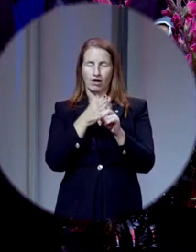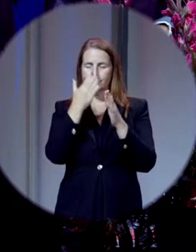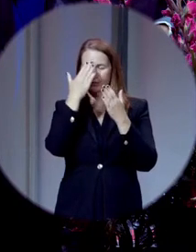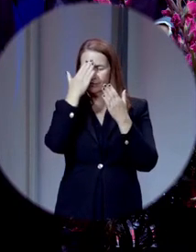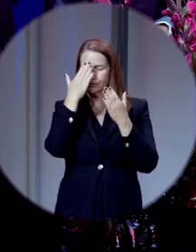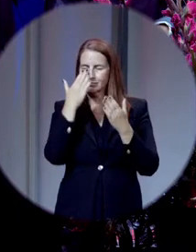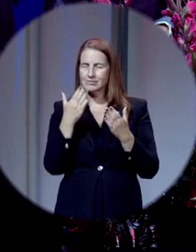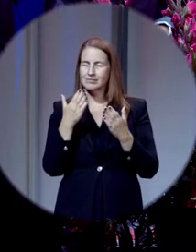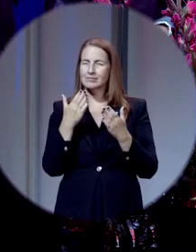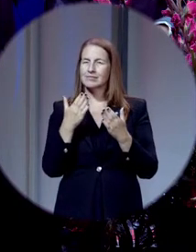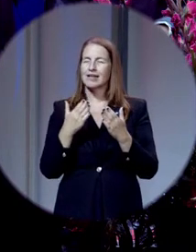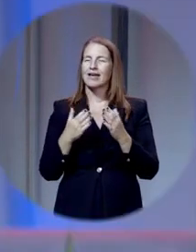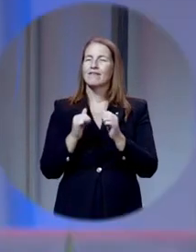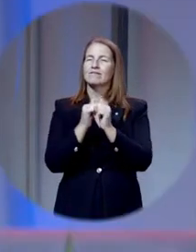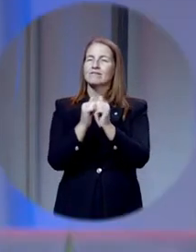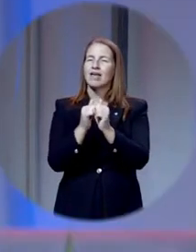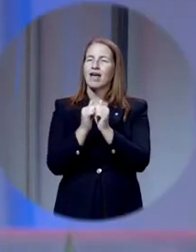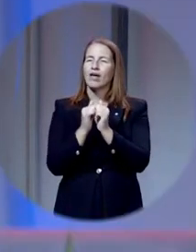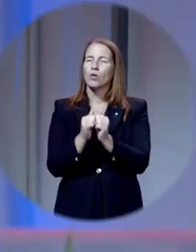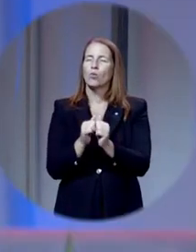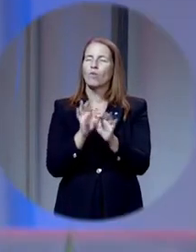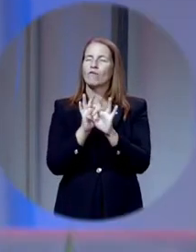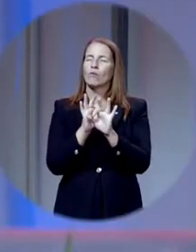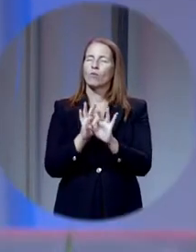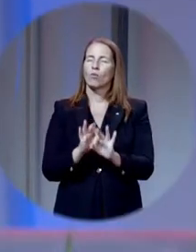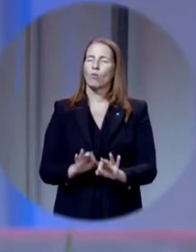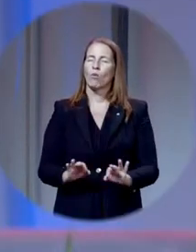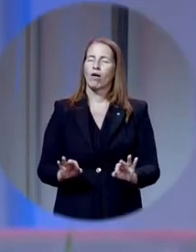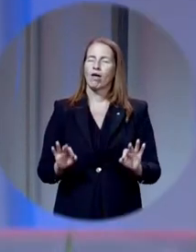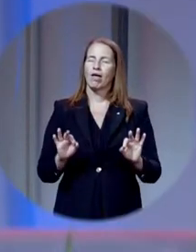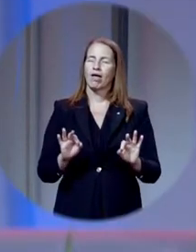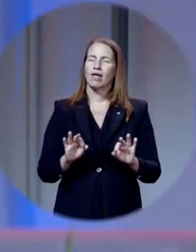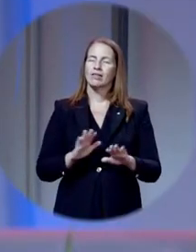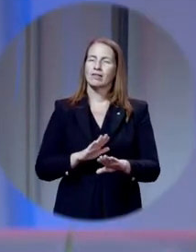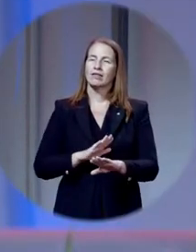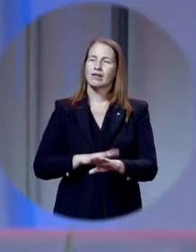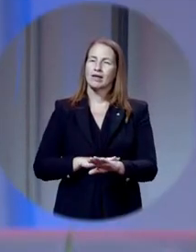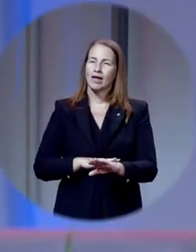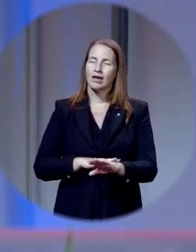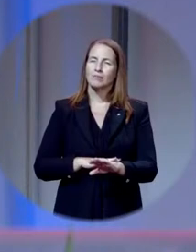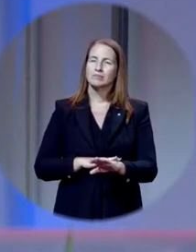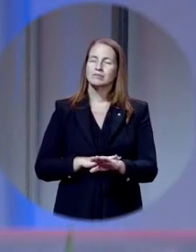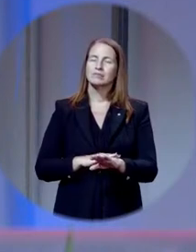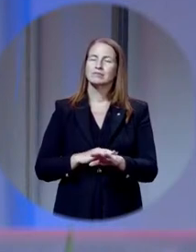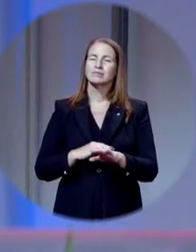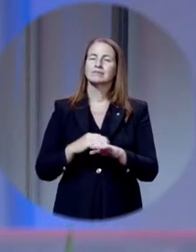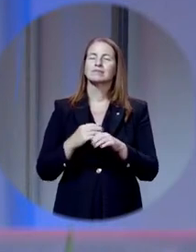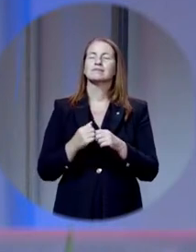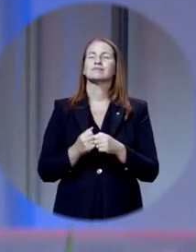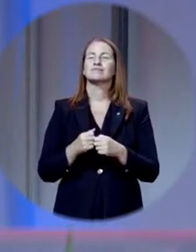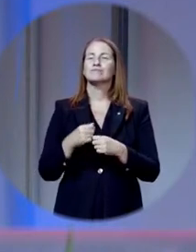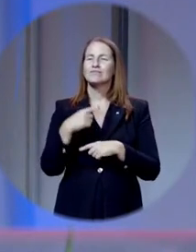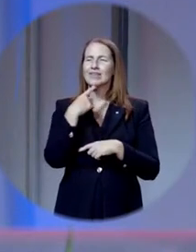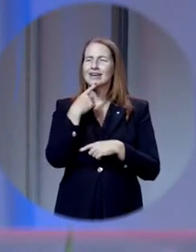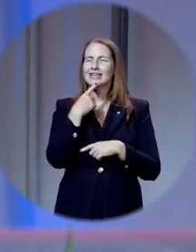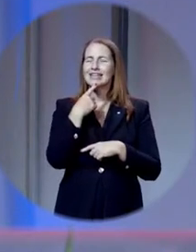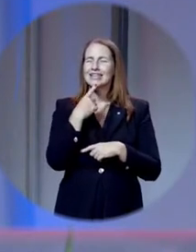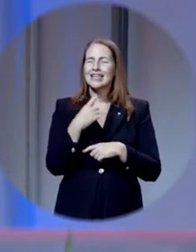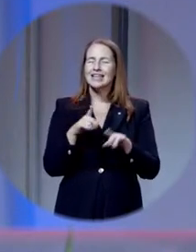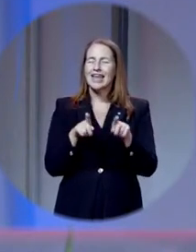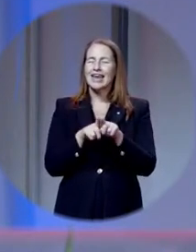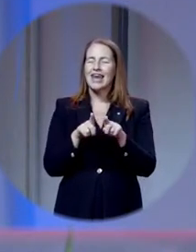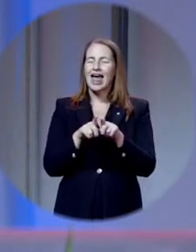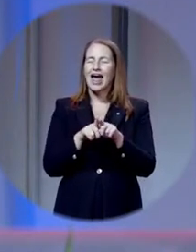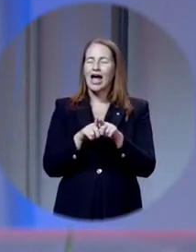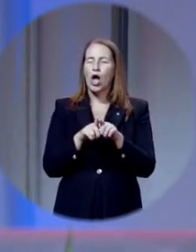quieter moments. In They Call It Idlewild, she posits the importance of being still in order to